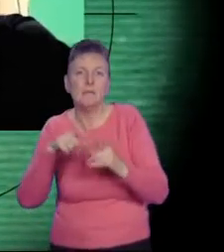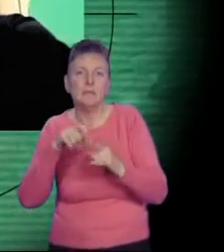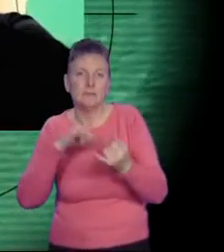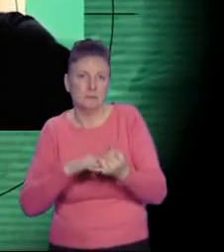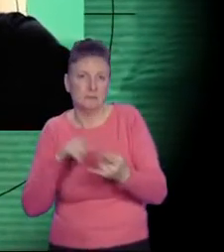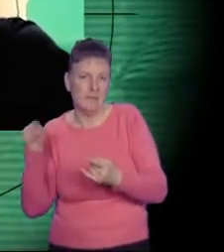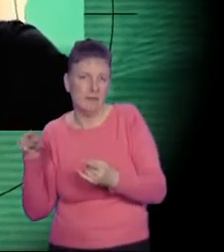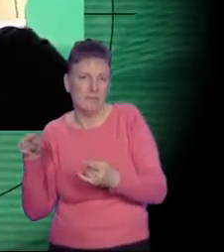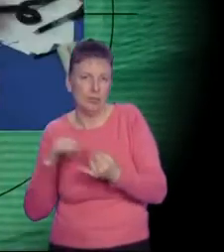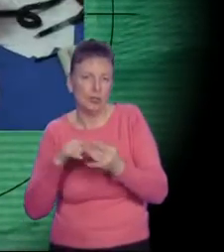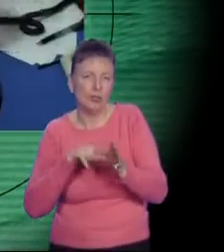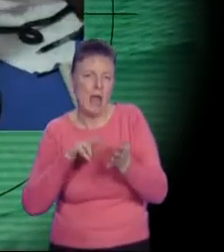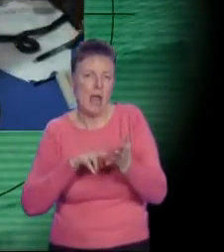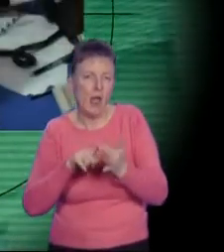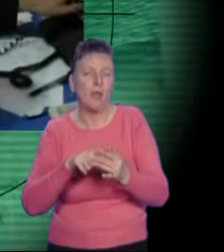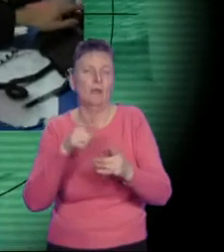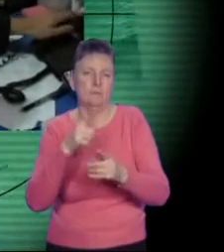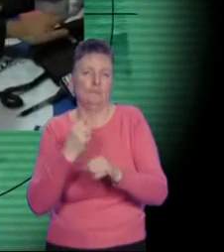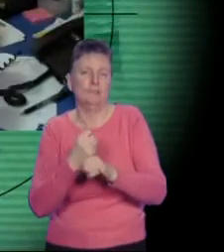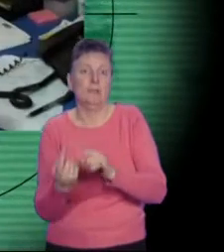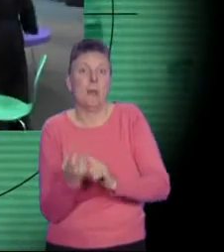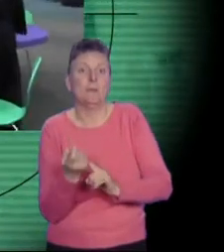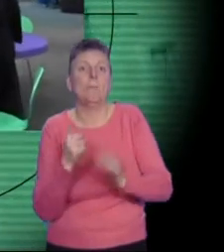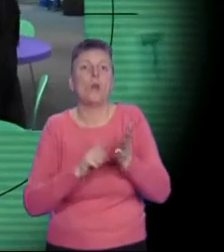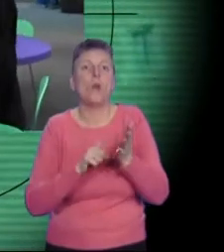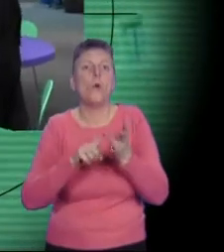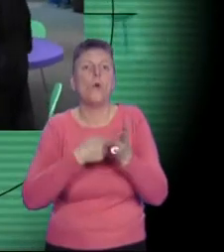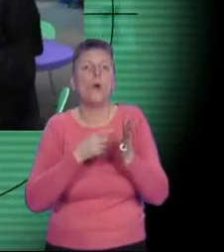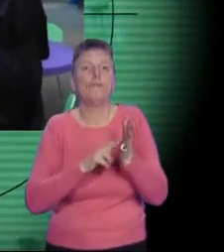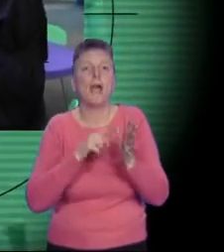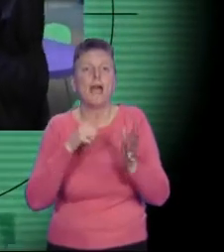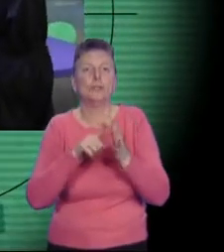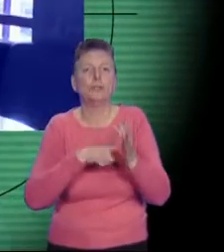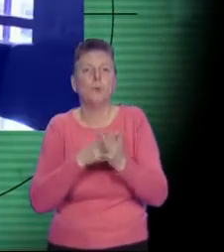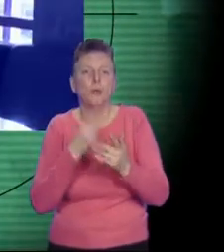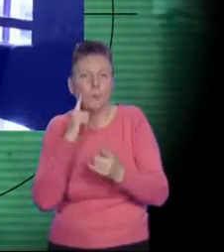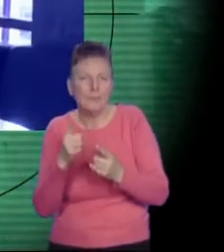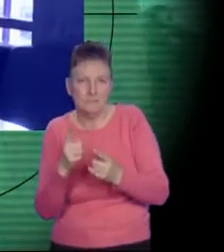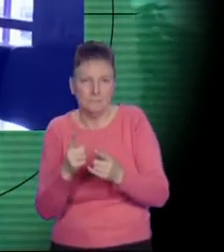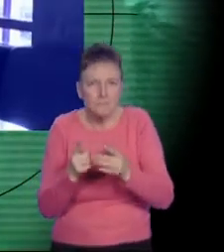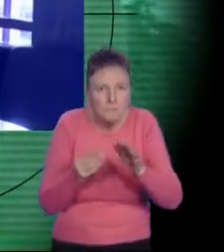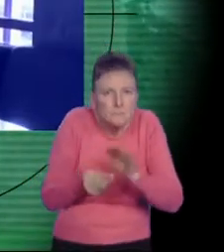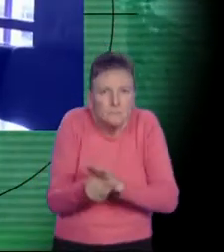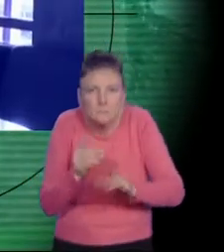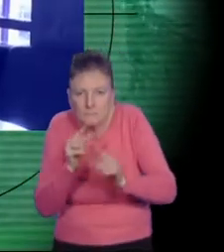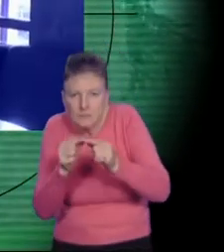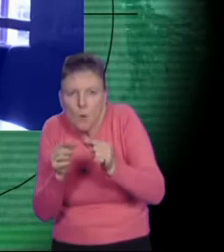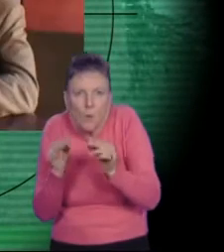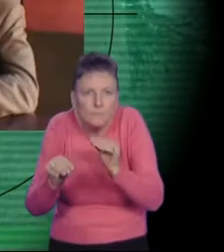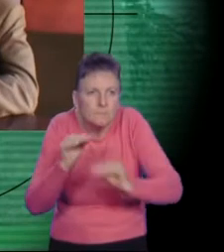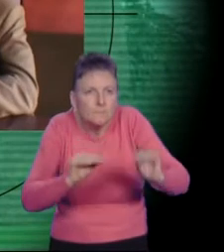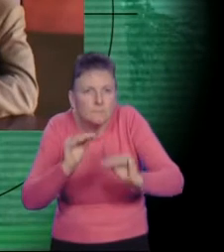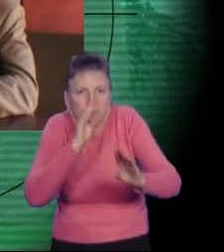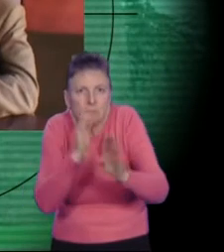Julian investigate the art of bugging with a masterclass in electronic surveillance. Disgraced MI6 officer Richard